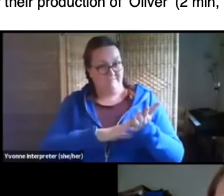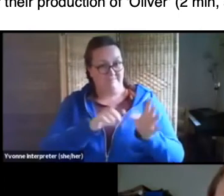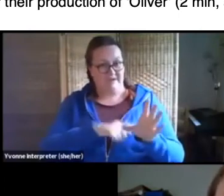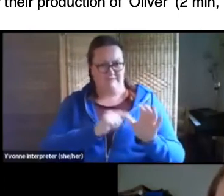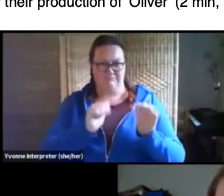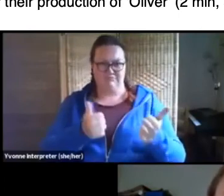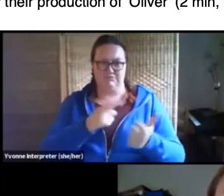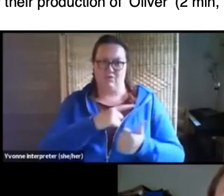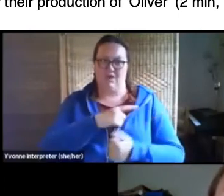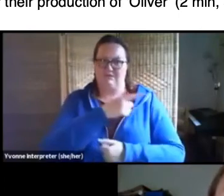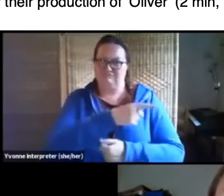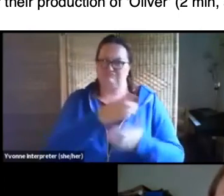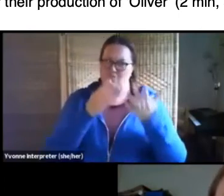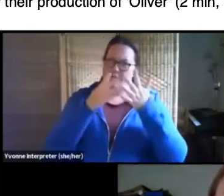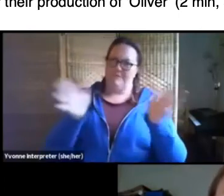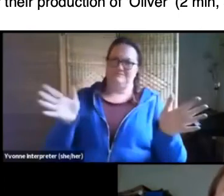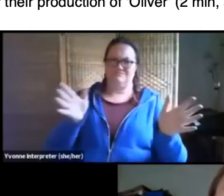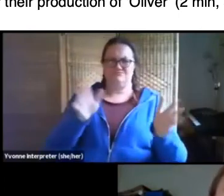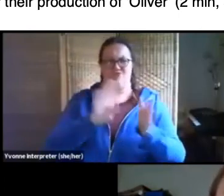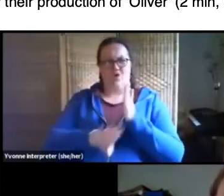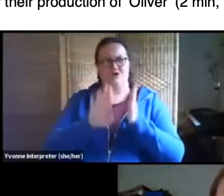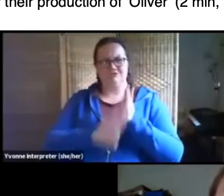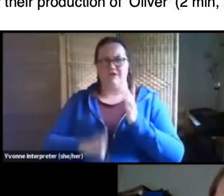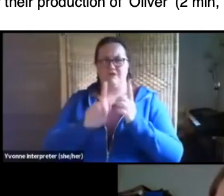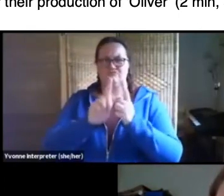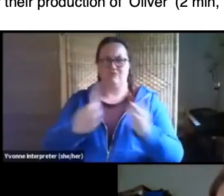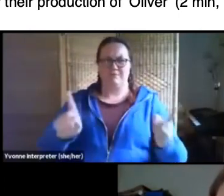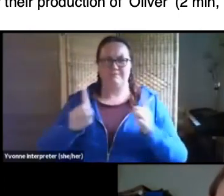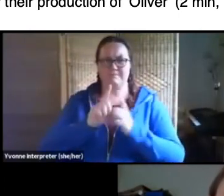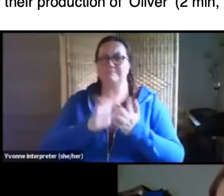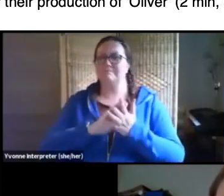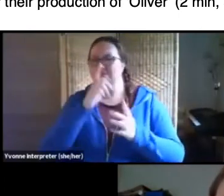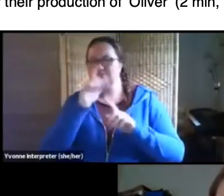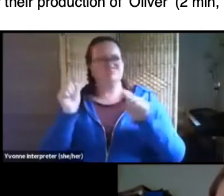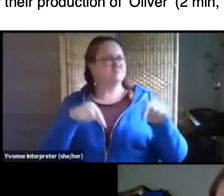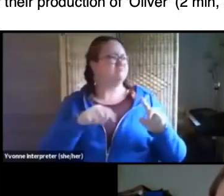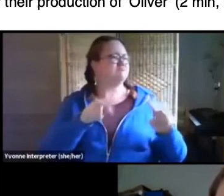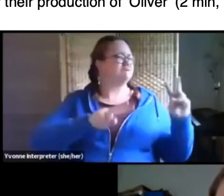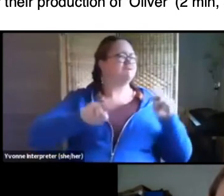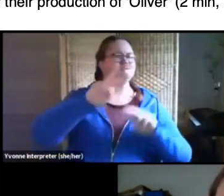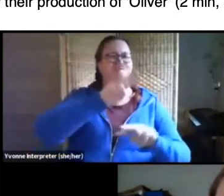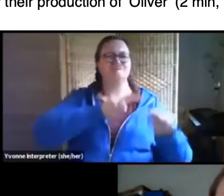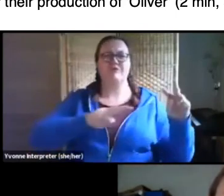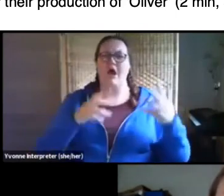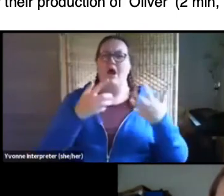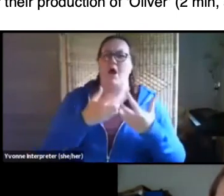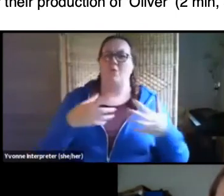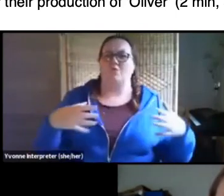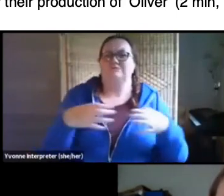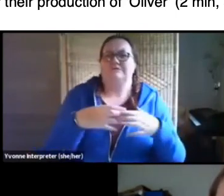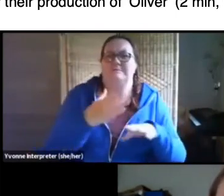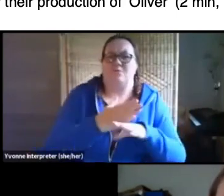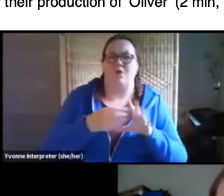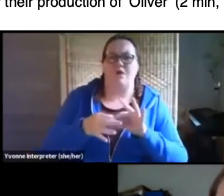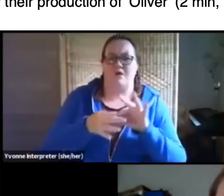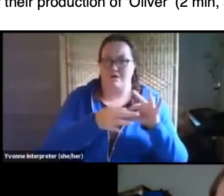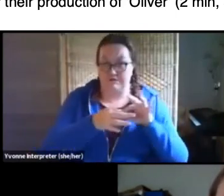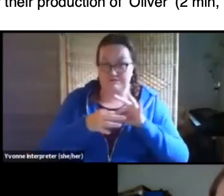open rehearsal room, so you can really get to sort of the core of how the team are working. So the messages were important for